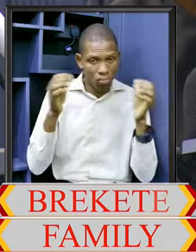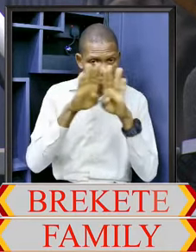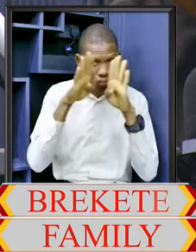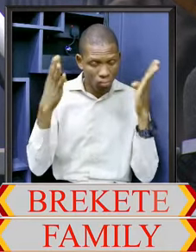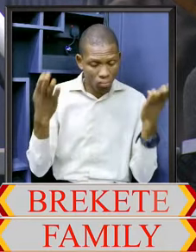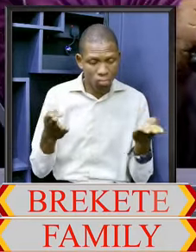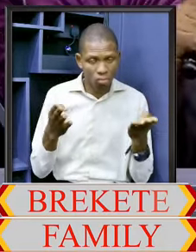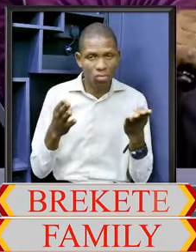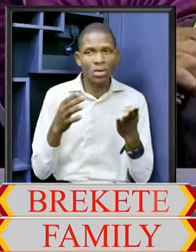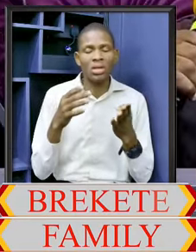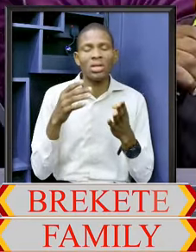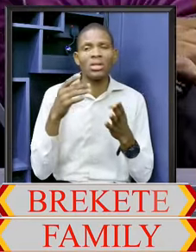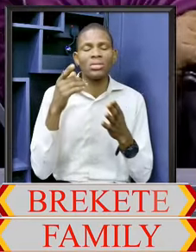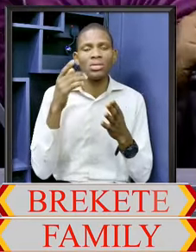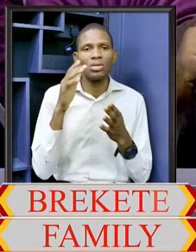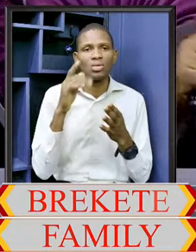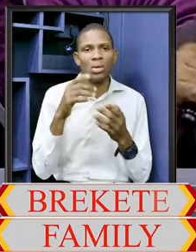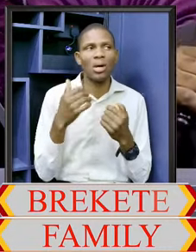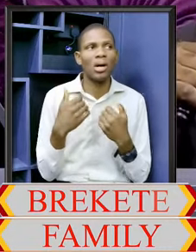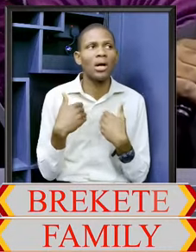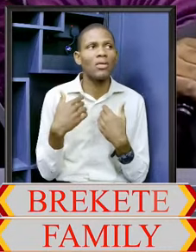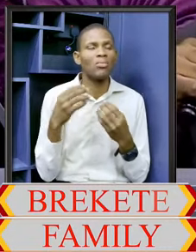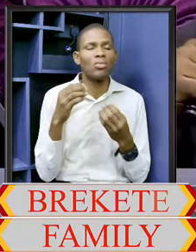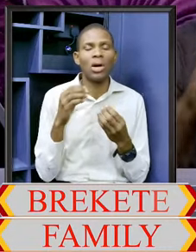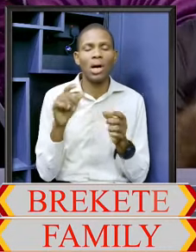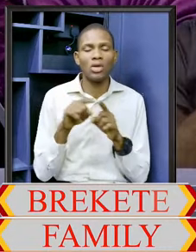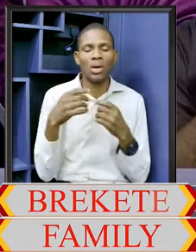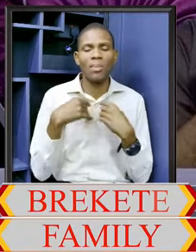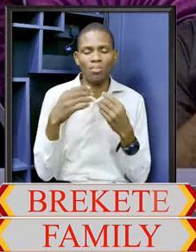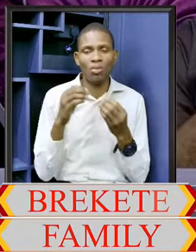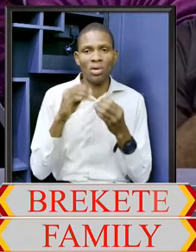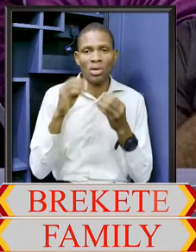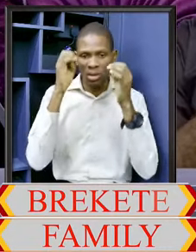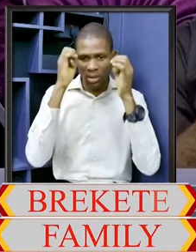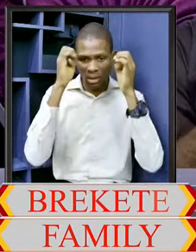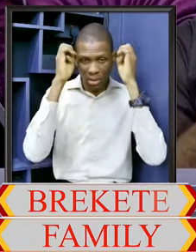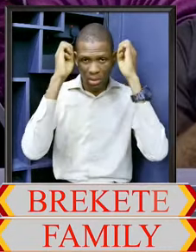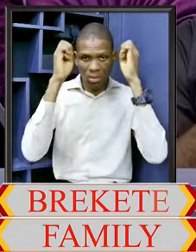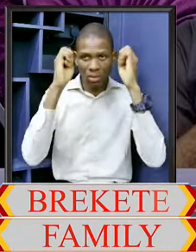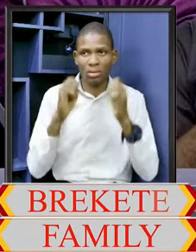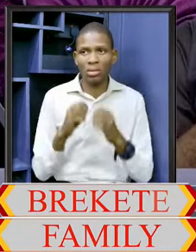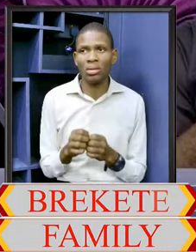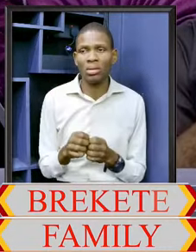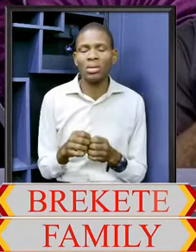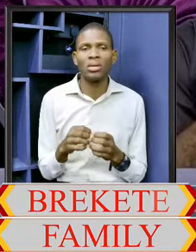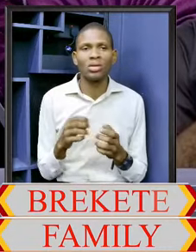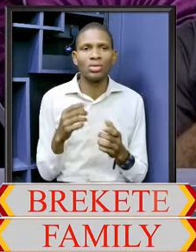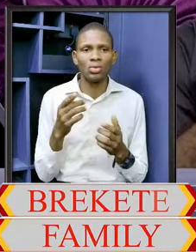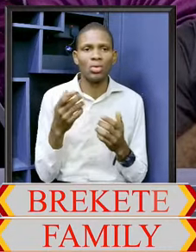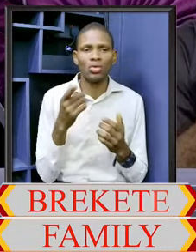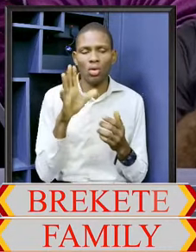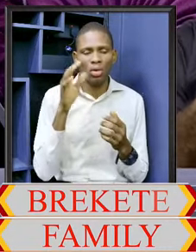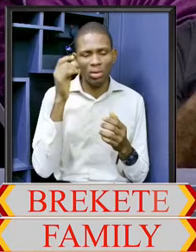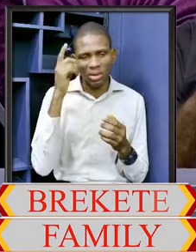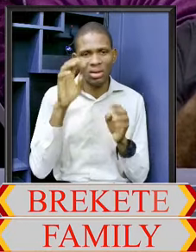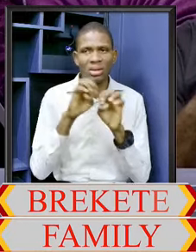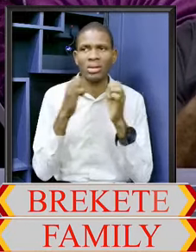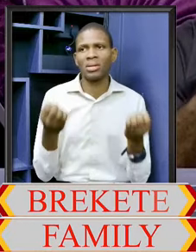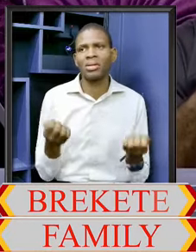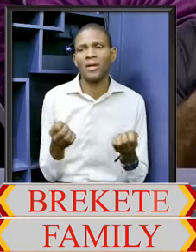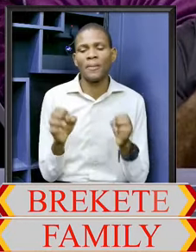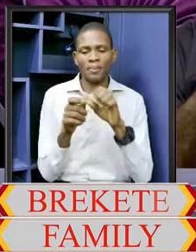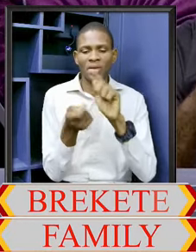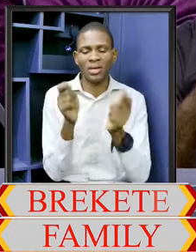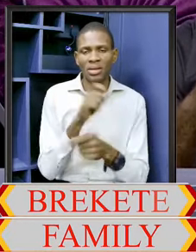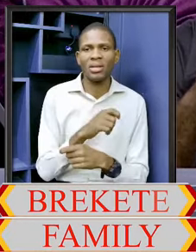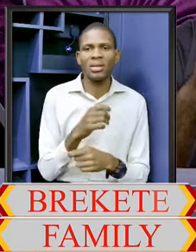is also related to how much exposure you get, how much education you get. Yeah, so no, so key yourself saying, now which I won't start business with now like this, but you don't they change. No,